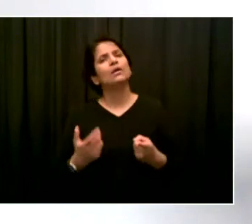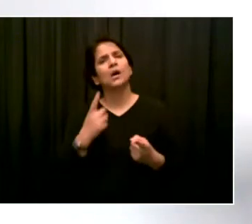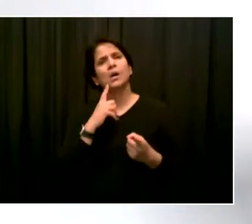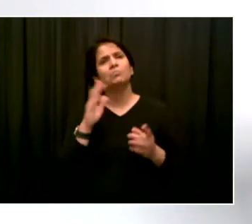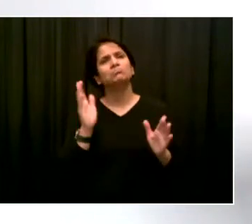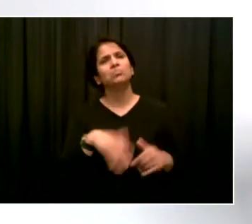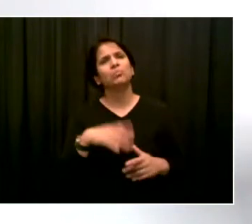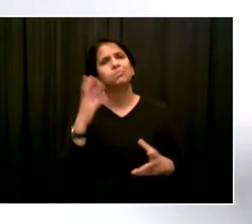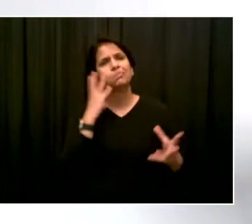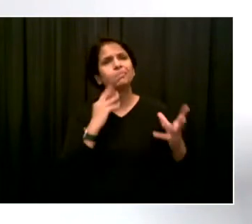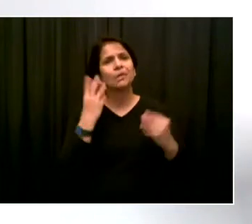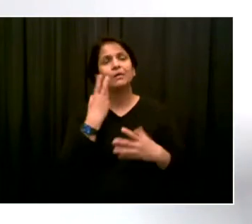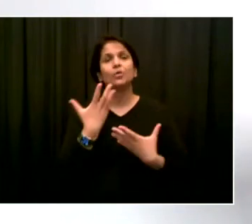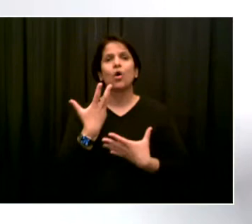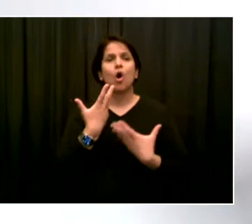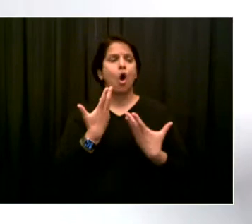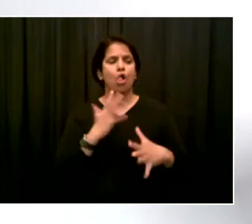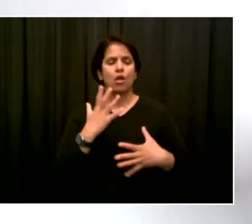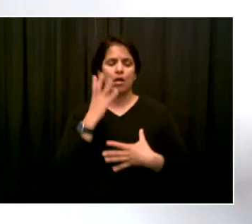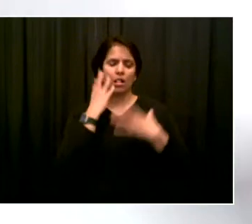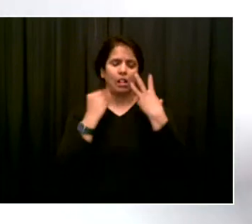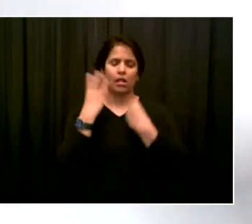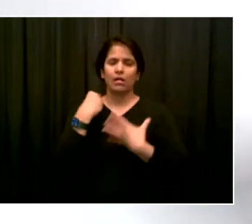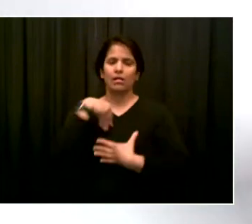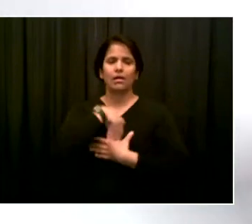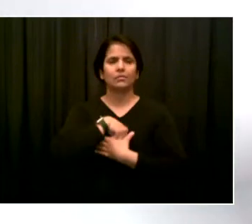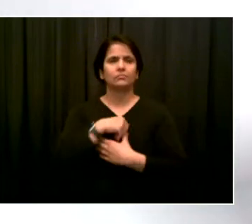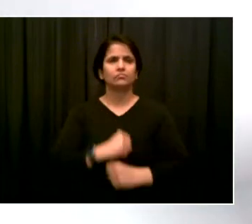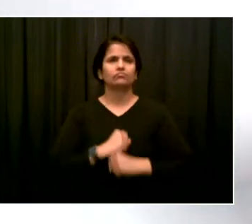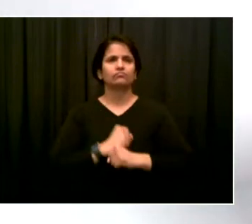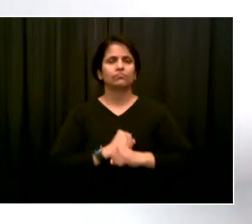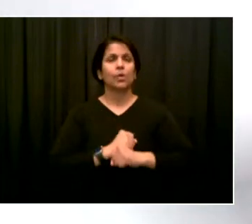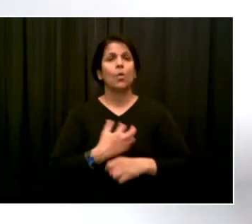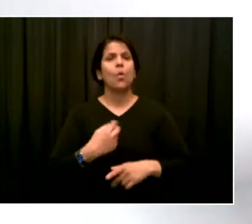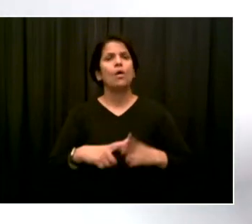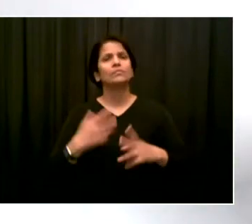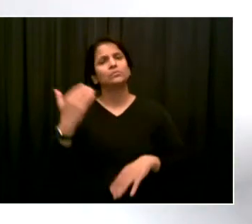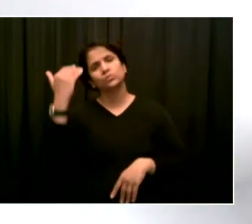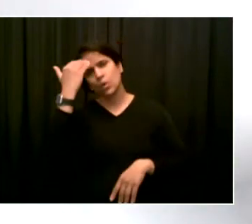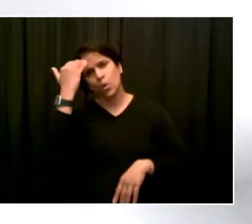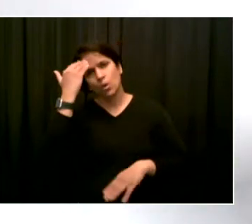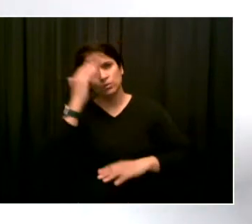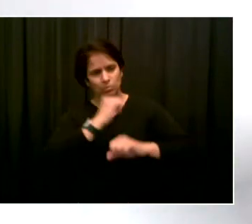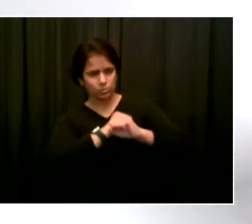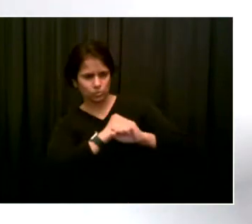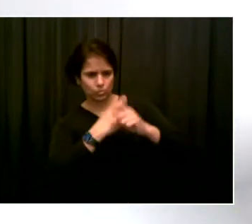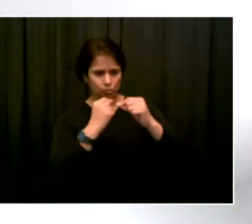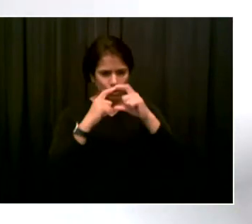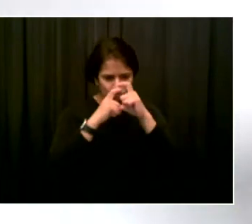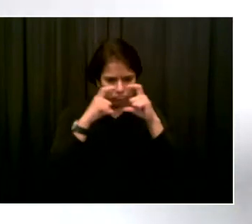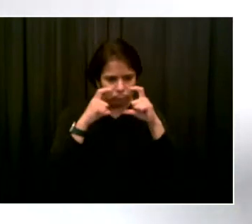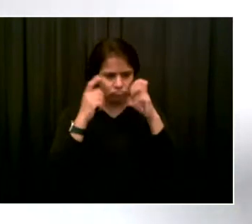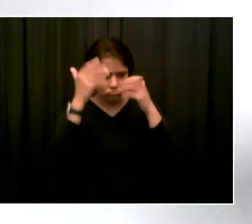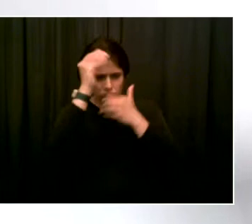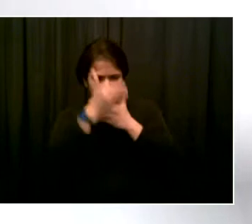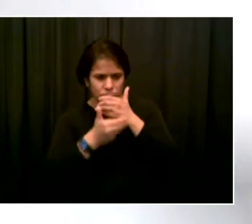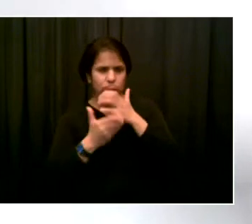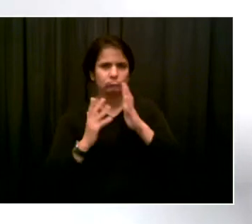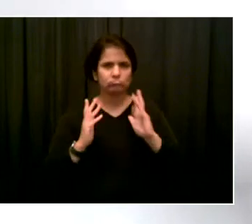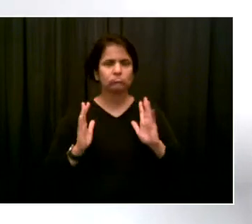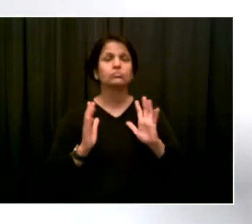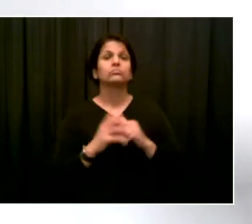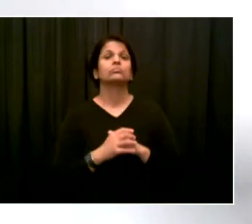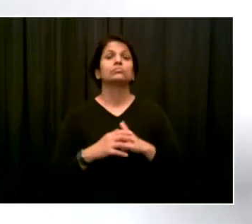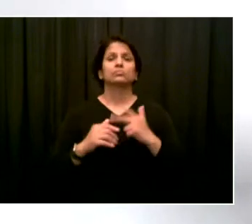are protected, they engaged in certain homeopathic or religious rituals, and